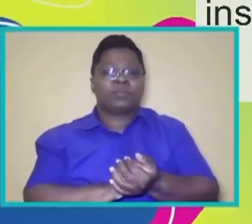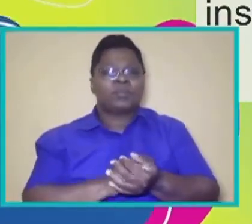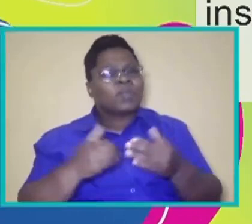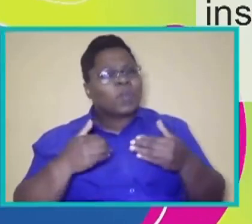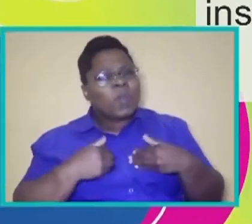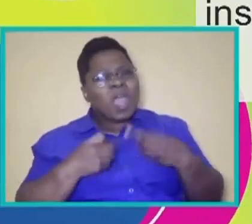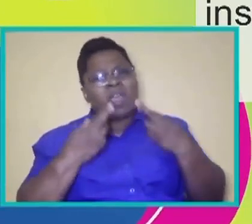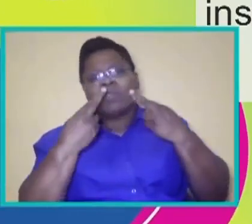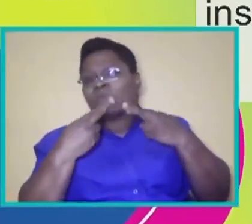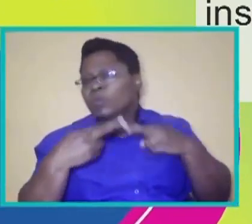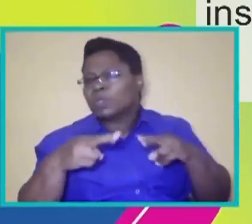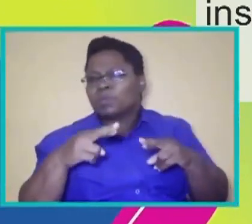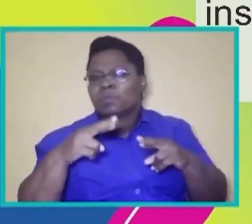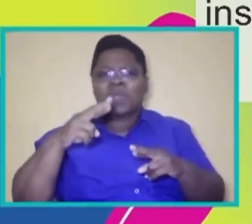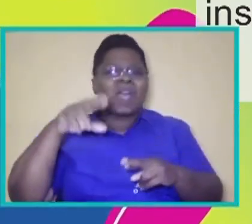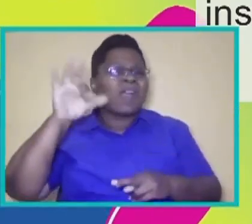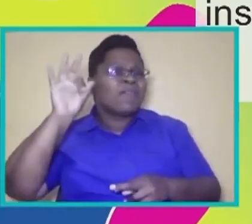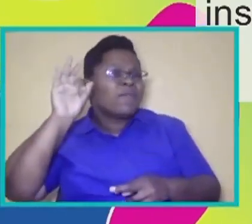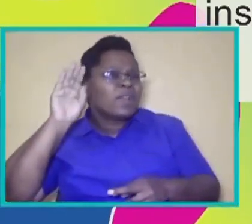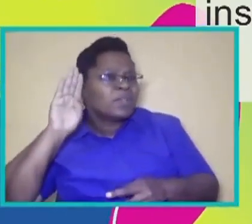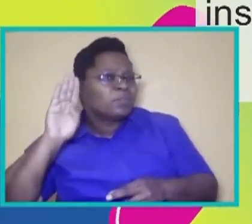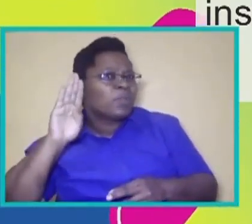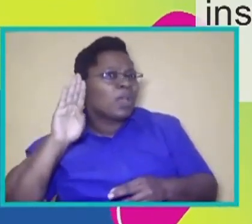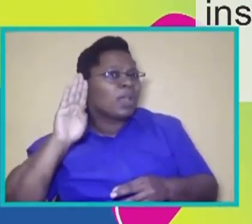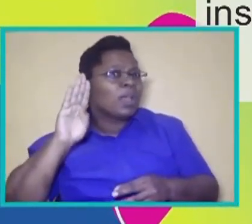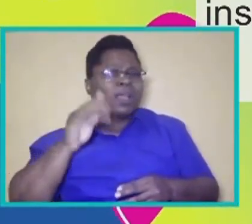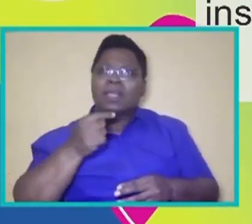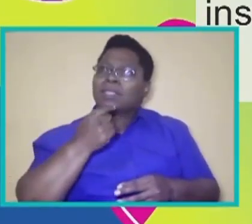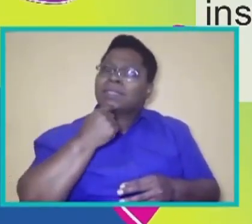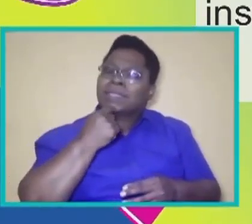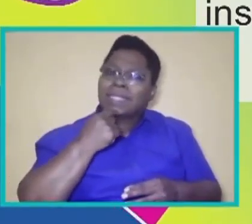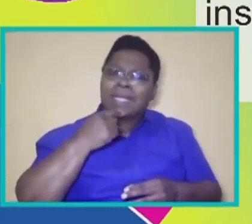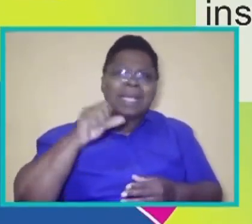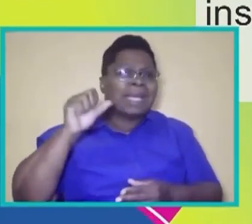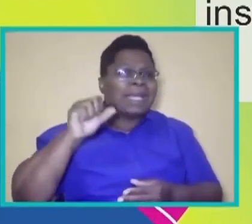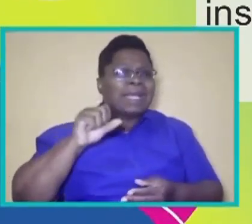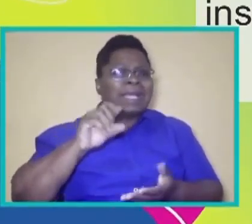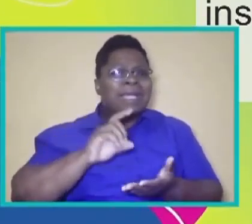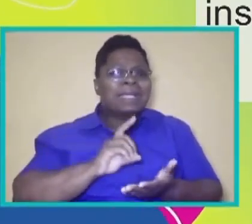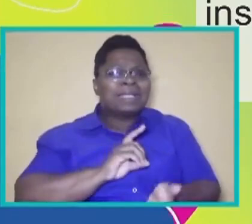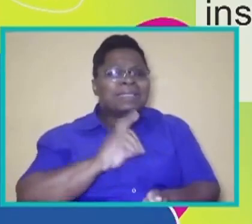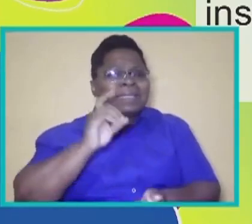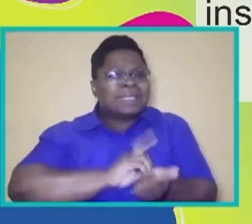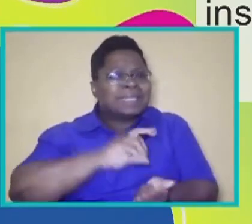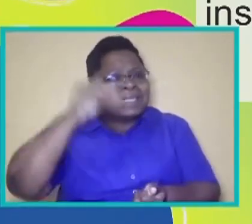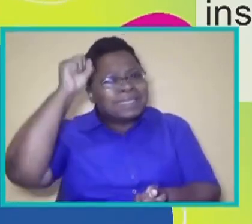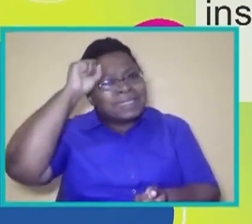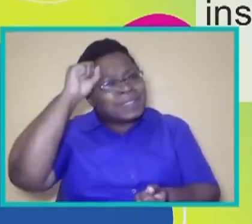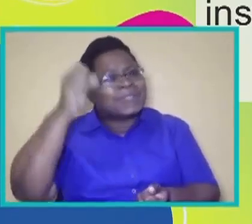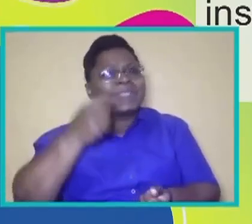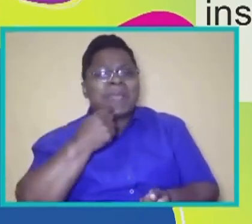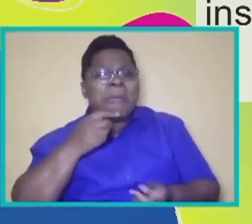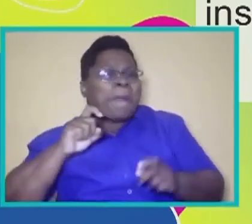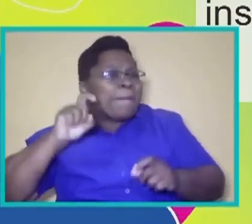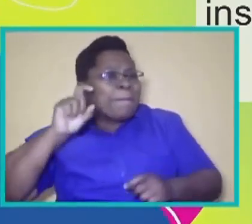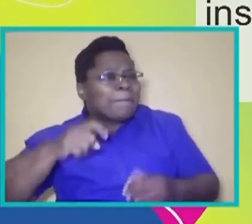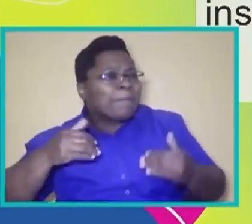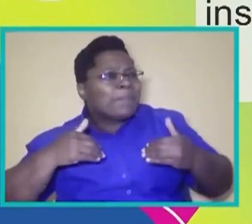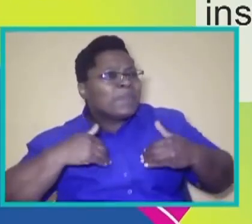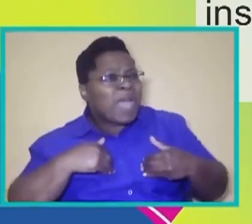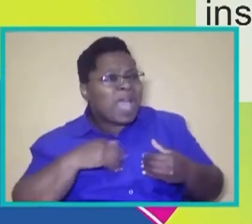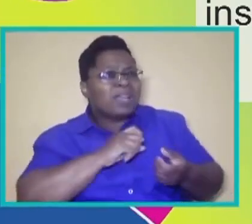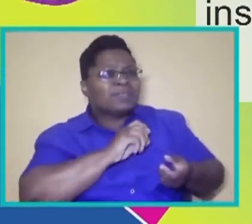Facebook saying that for what Mr. Sitaran said to work, there must be constant observation of students' aptitude at primary level.